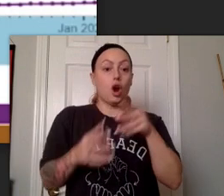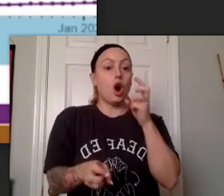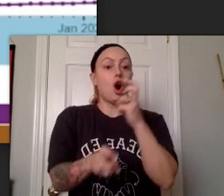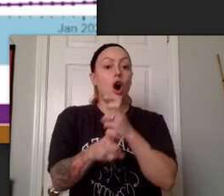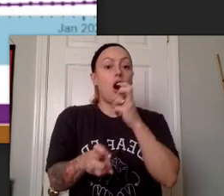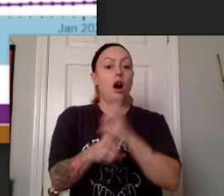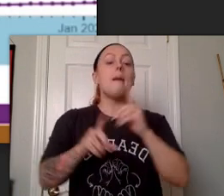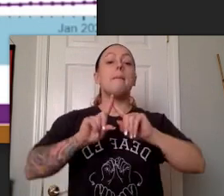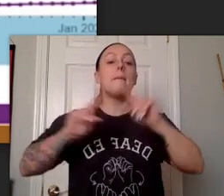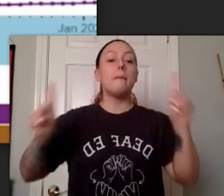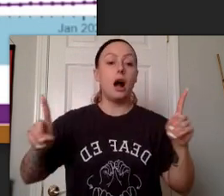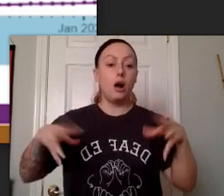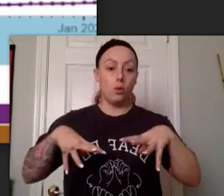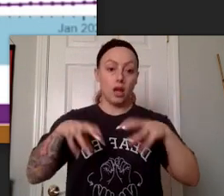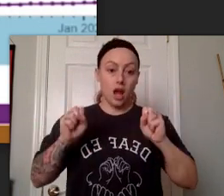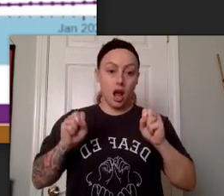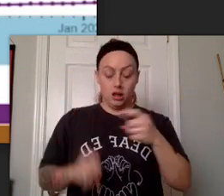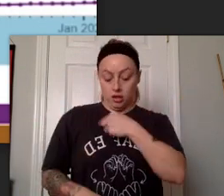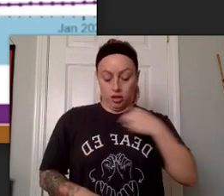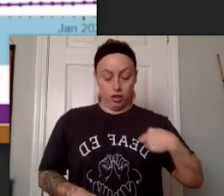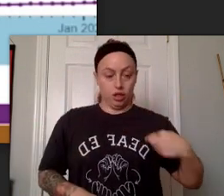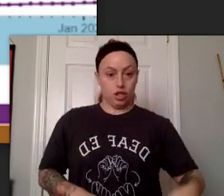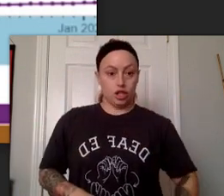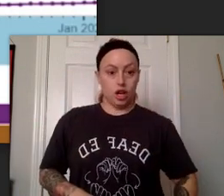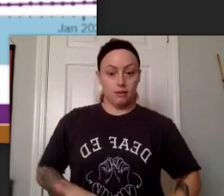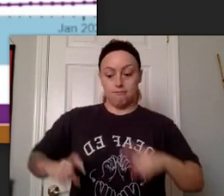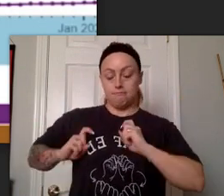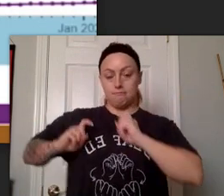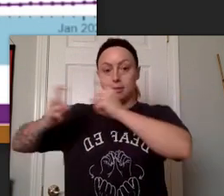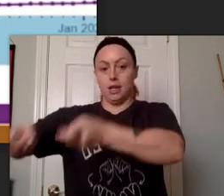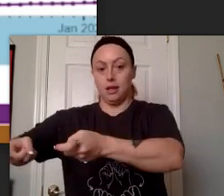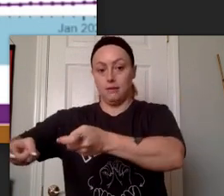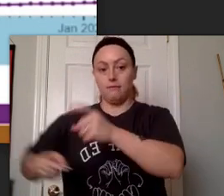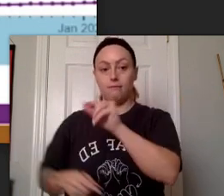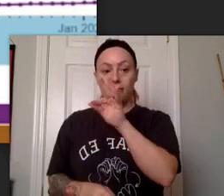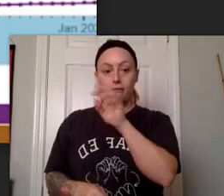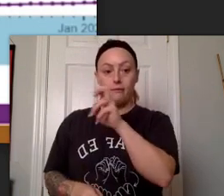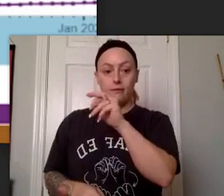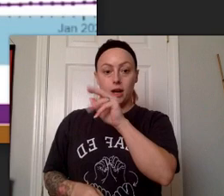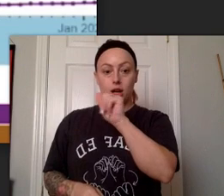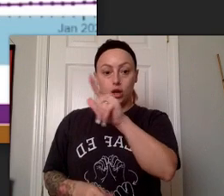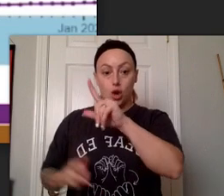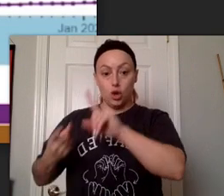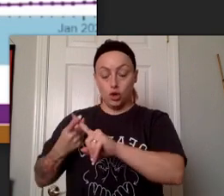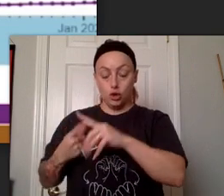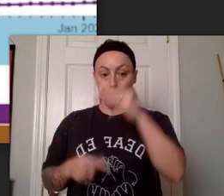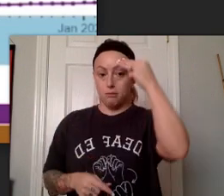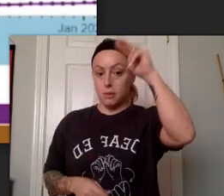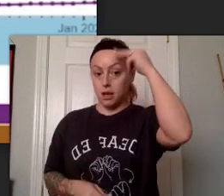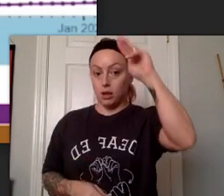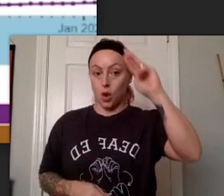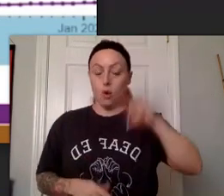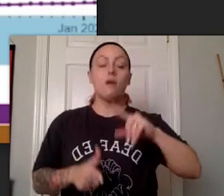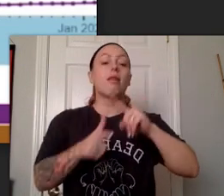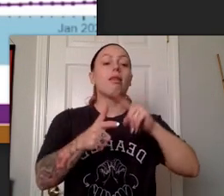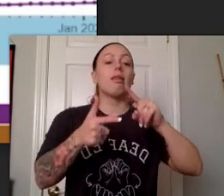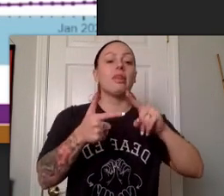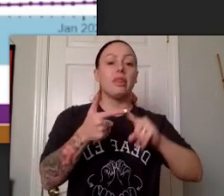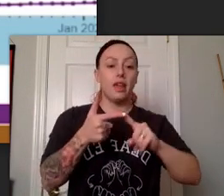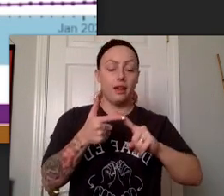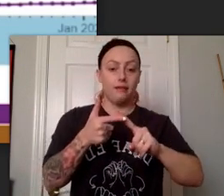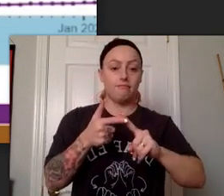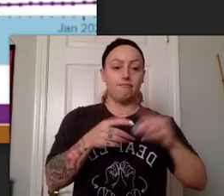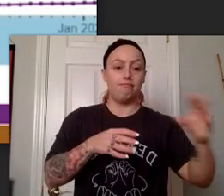to Mexico and into the United States in mass and contaminating all drugs. So, uh,